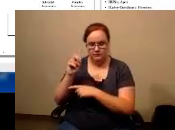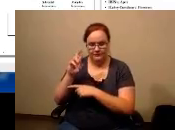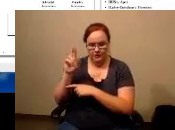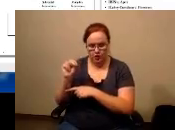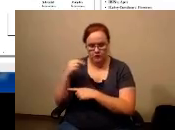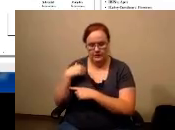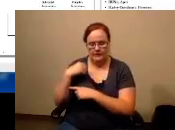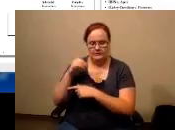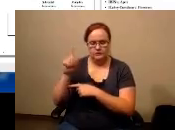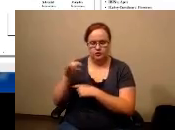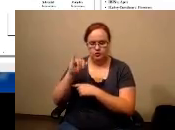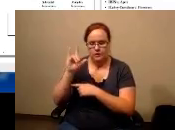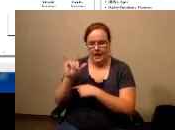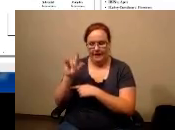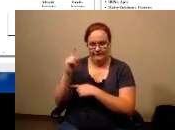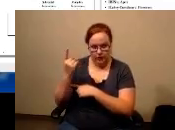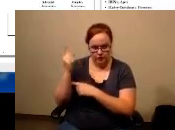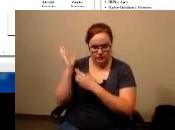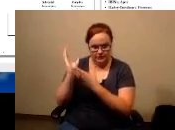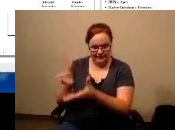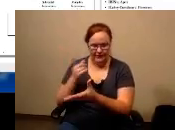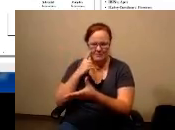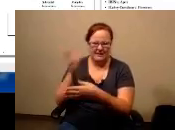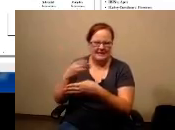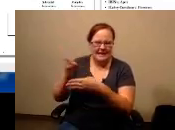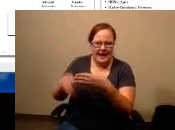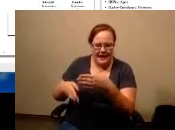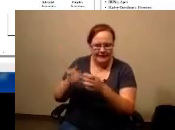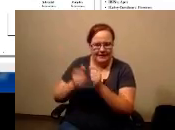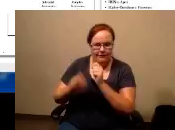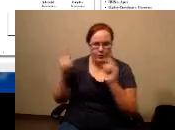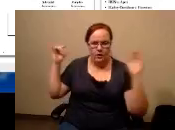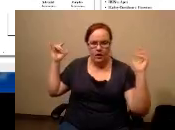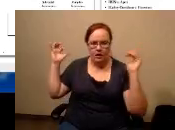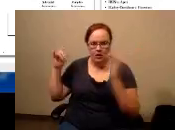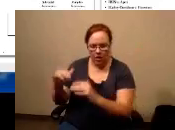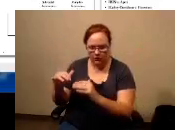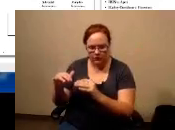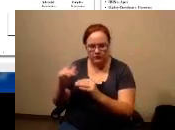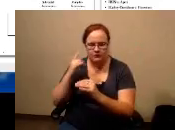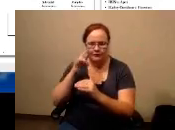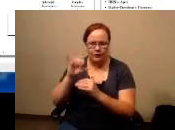on July 1st because there's always a big run at the end for people coming in to get the fireworks.